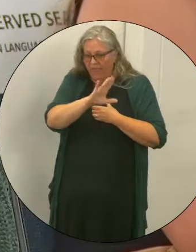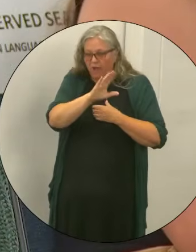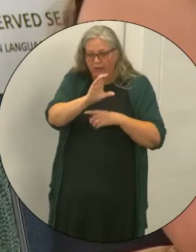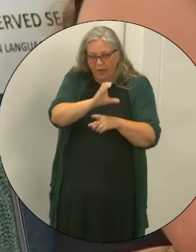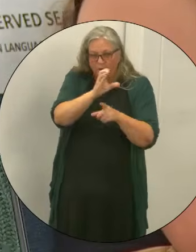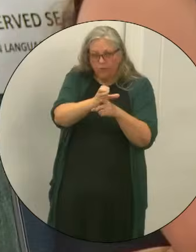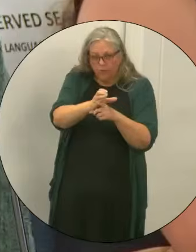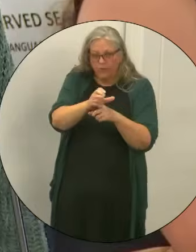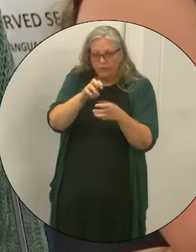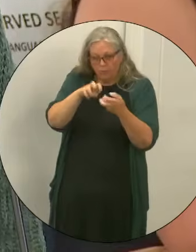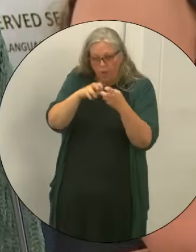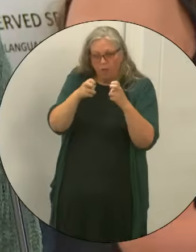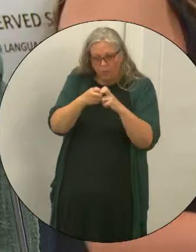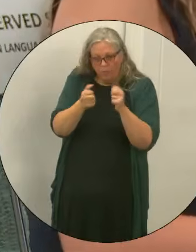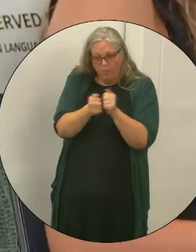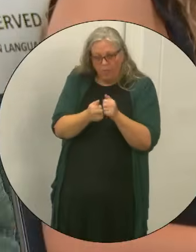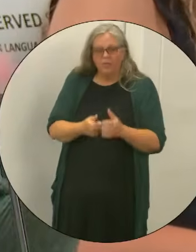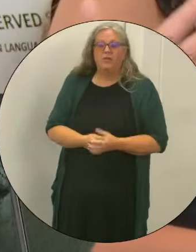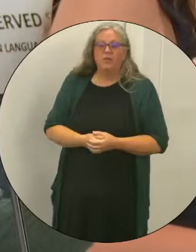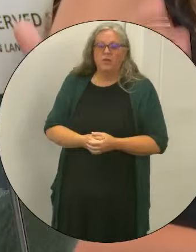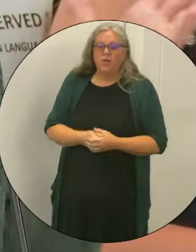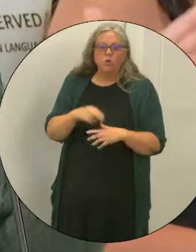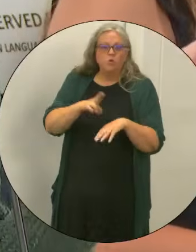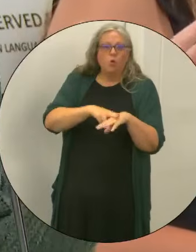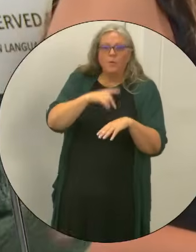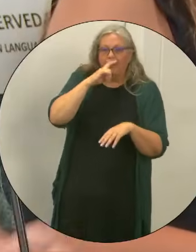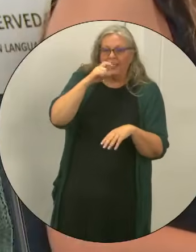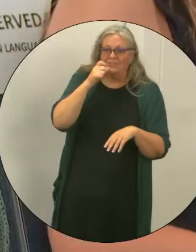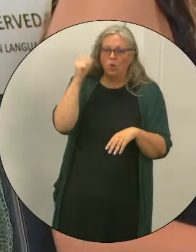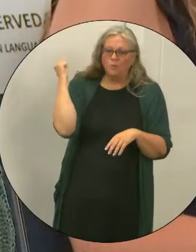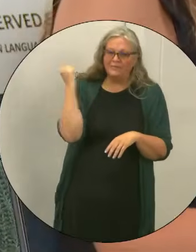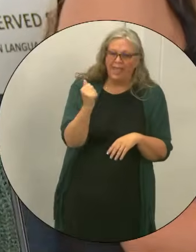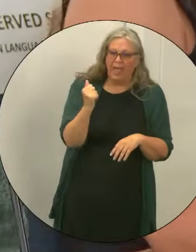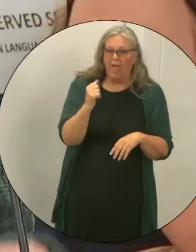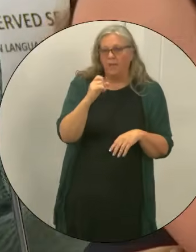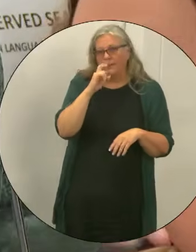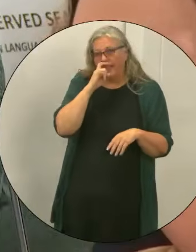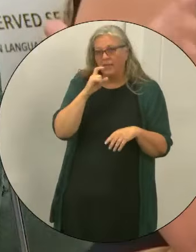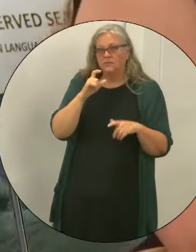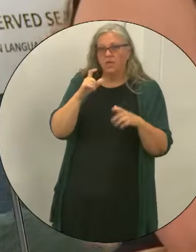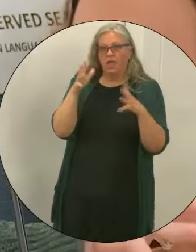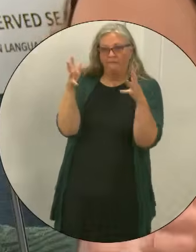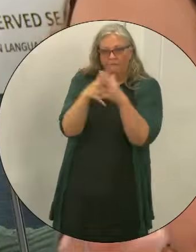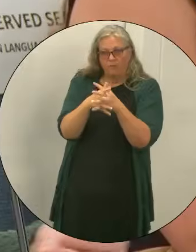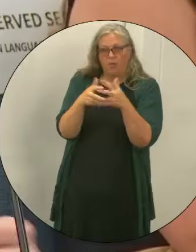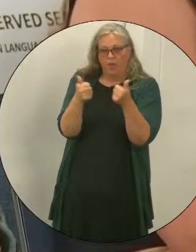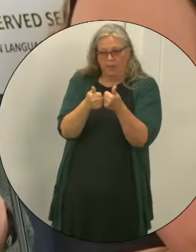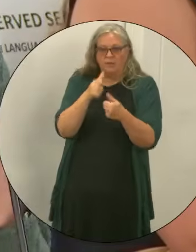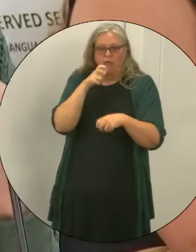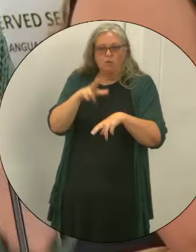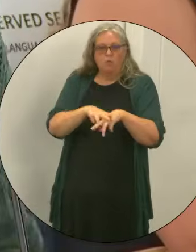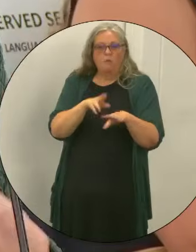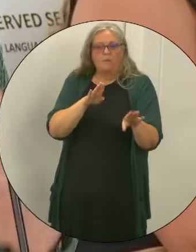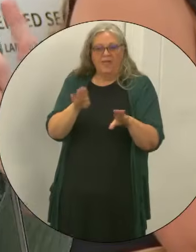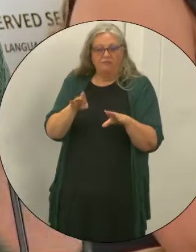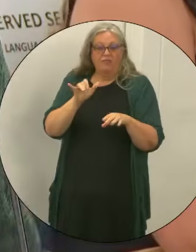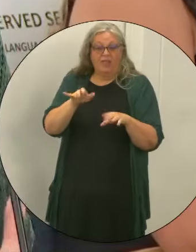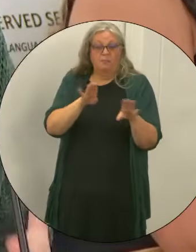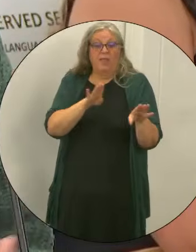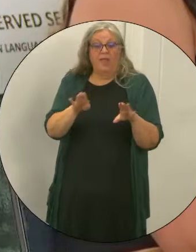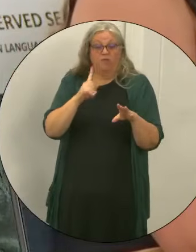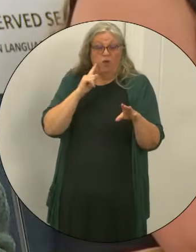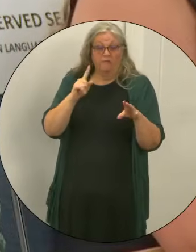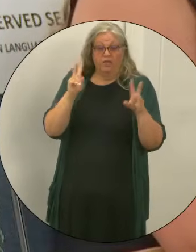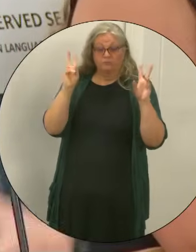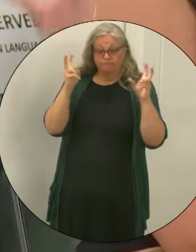with. The same, normal kids don't stab kids at football games. That's not normal behavior. That's the behavior of a